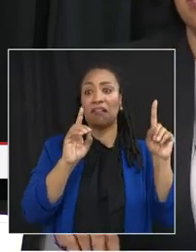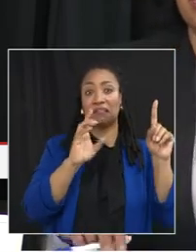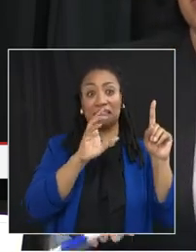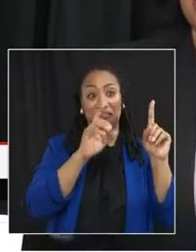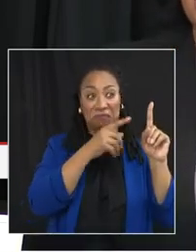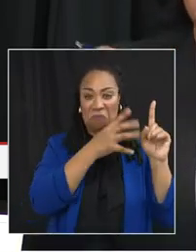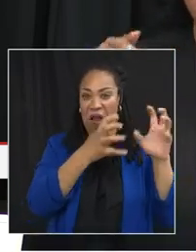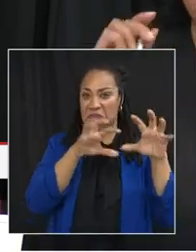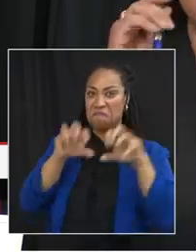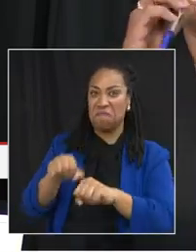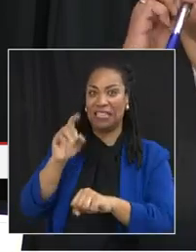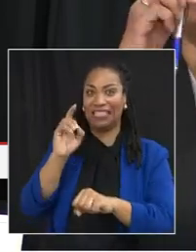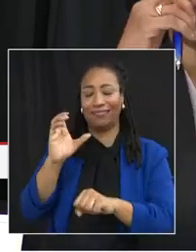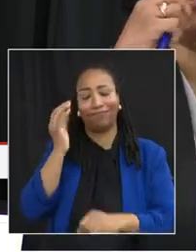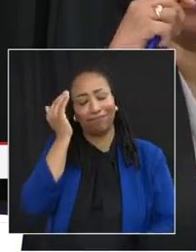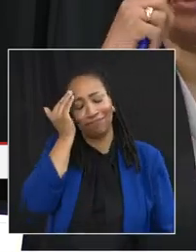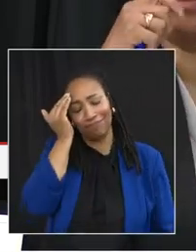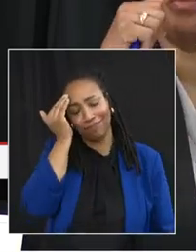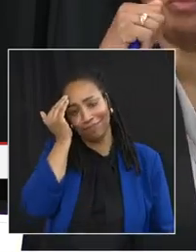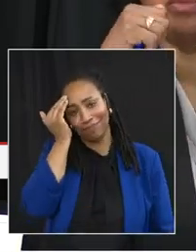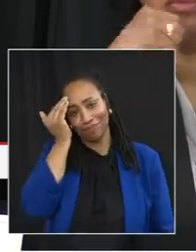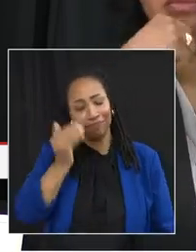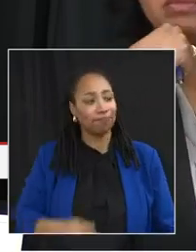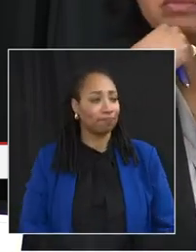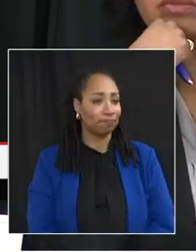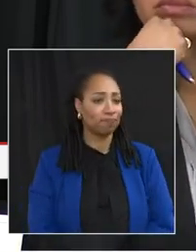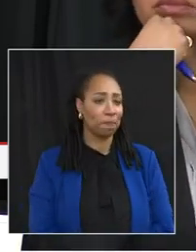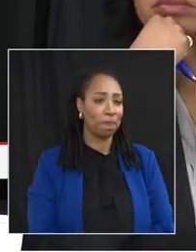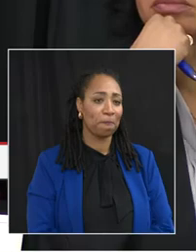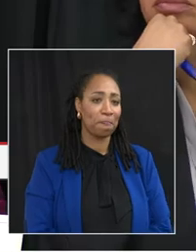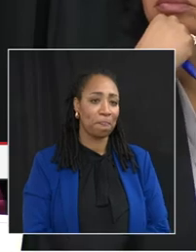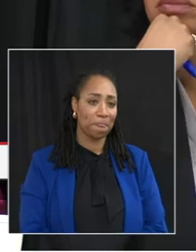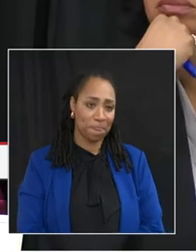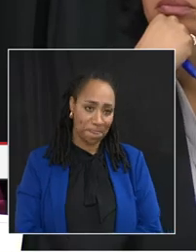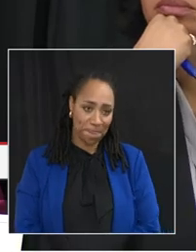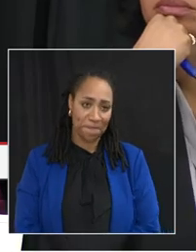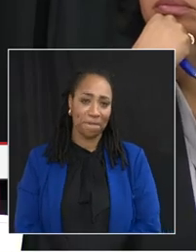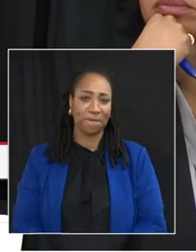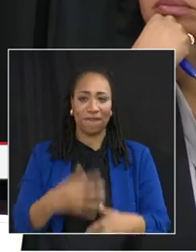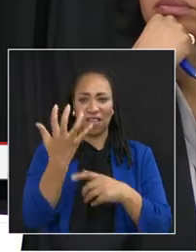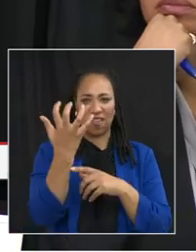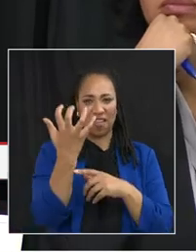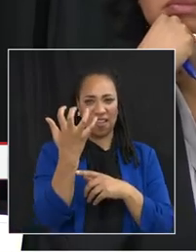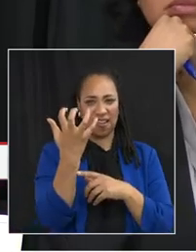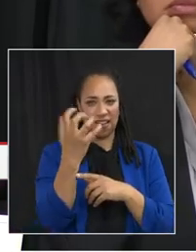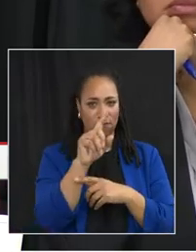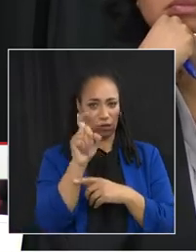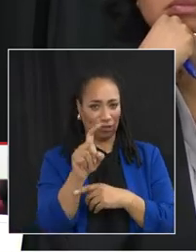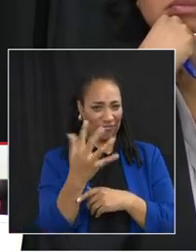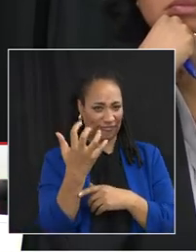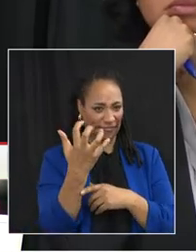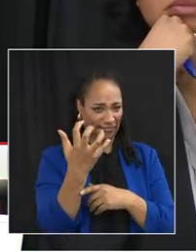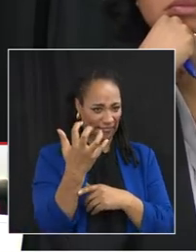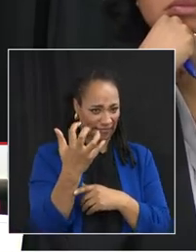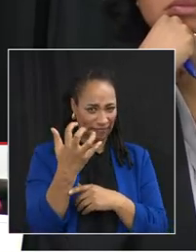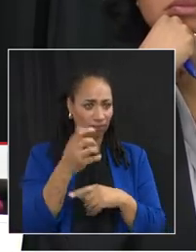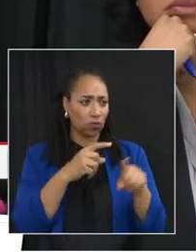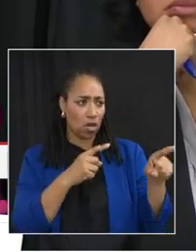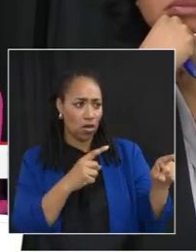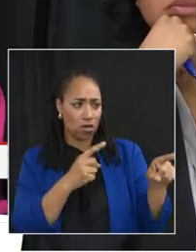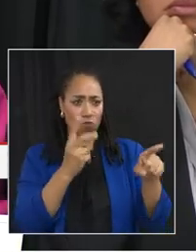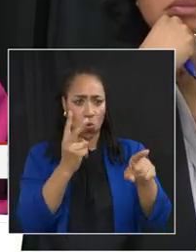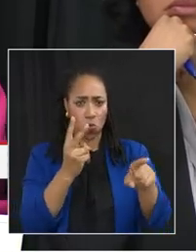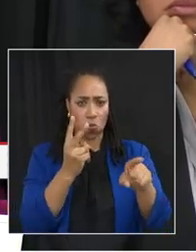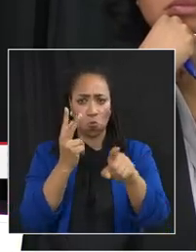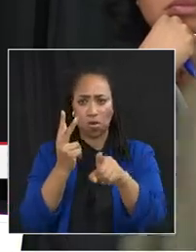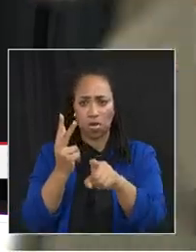going to need some help. Okay, let's take 5 more. One here, one here, one here. There was one back there, and